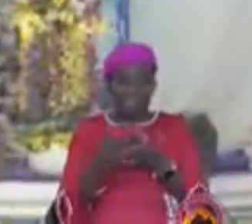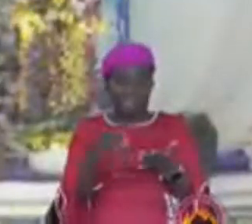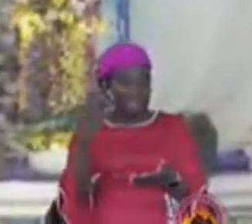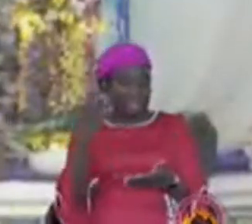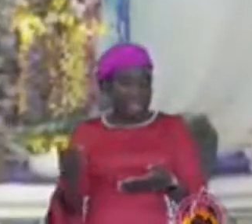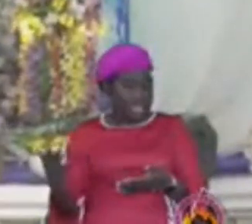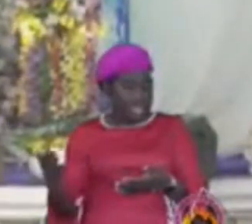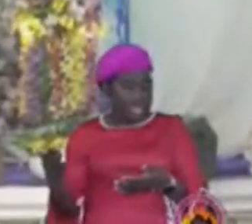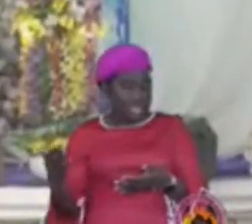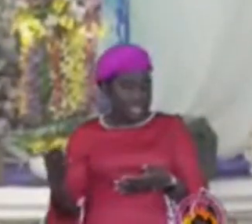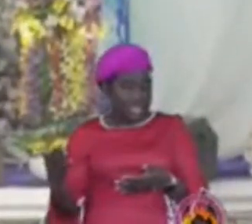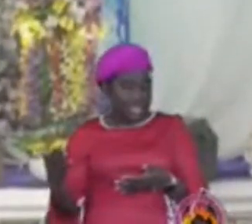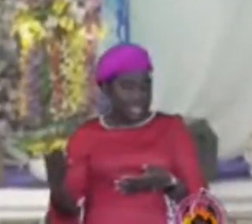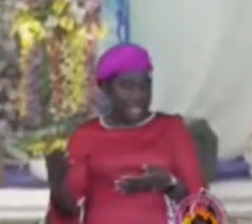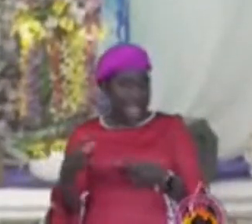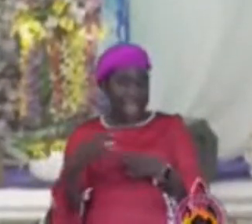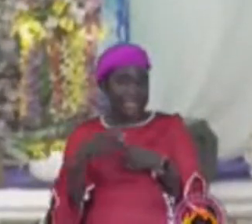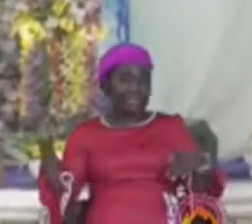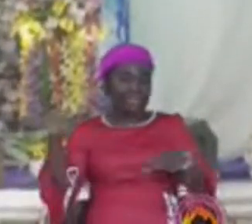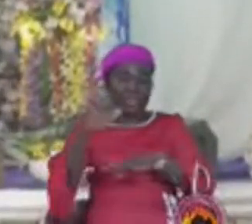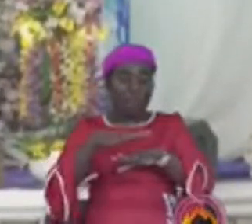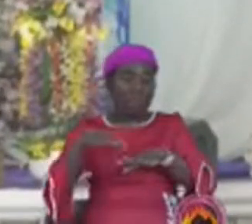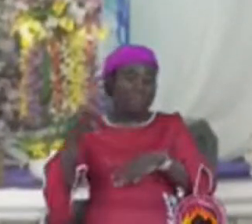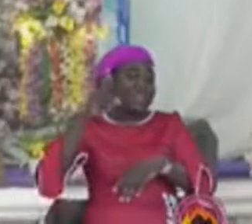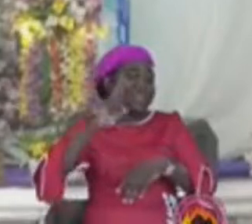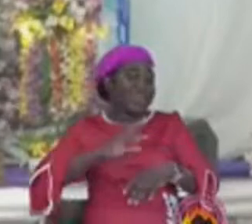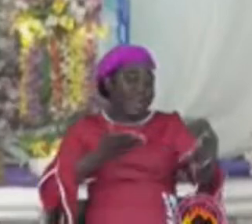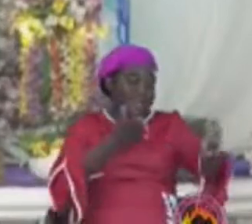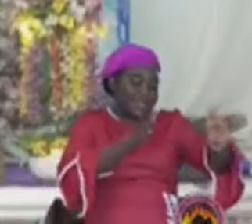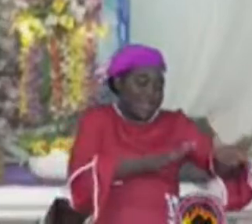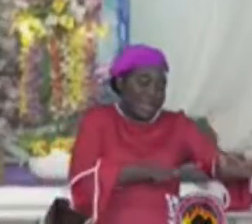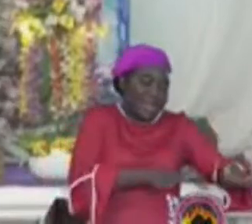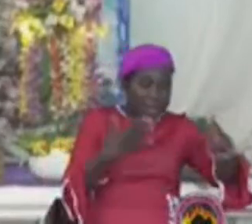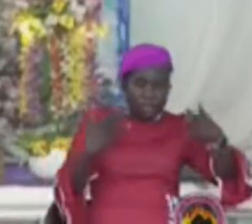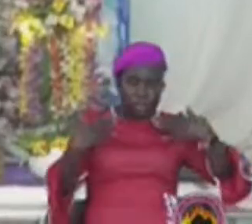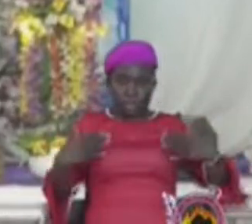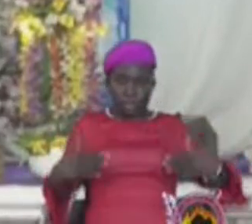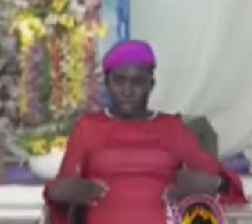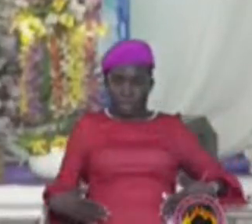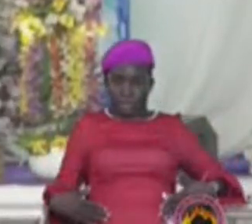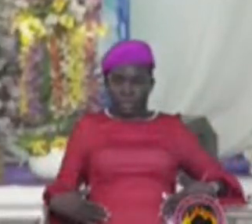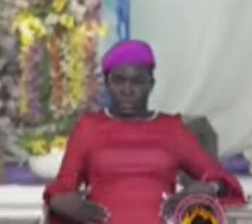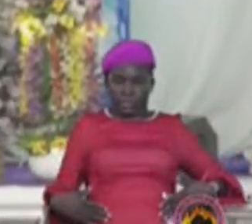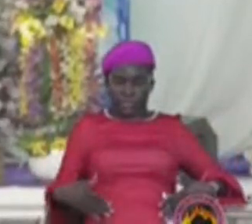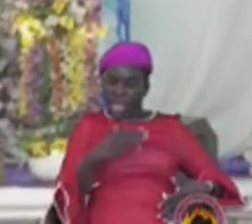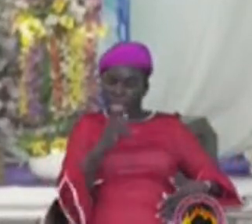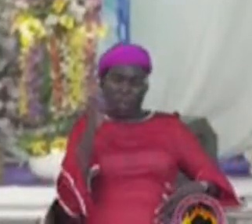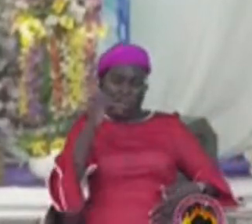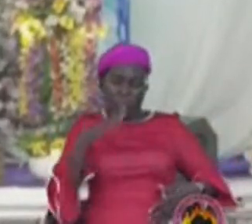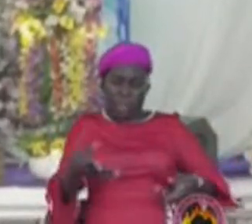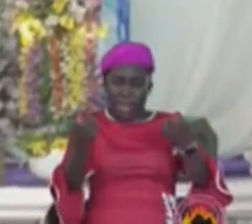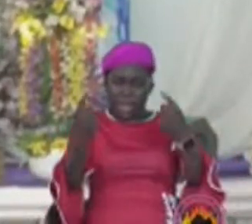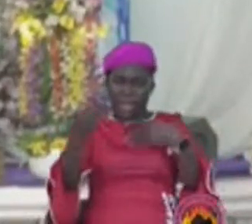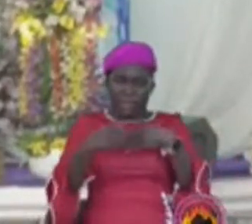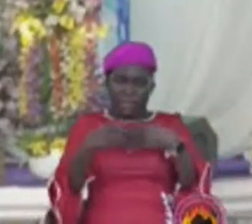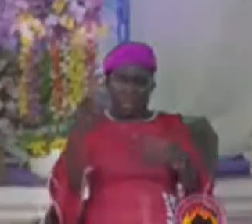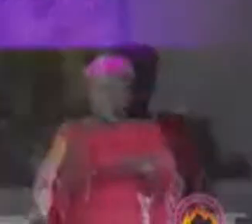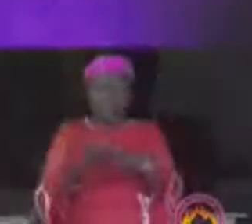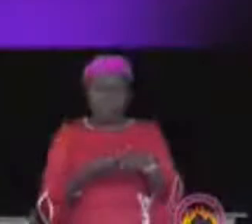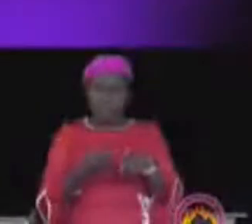but over their dead bodies. A woman just came back from the United Kingdom,